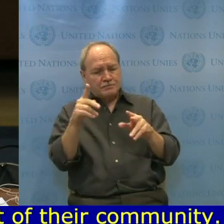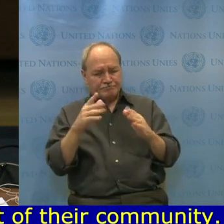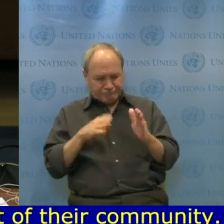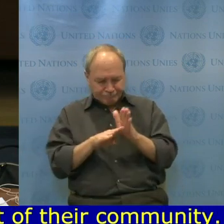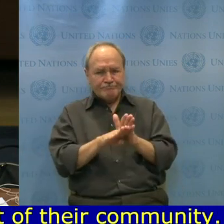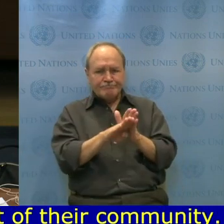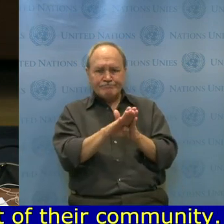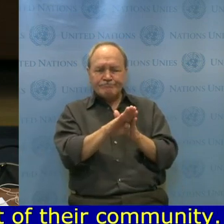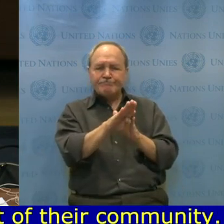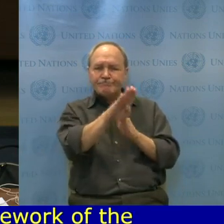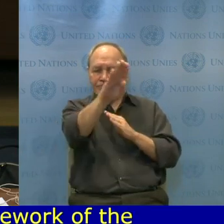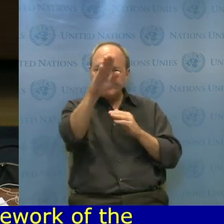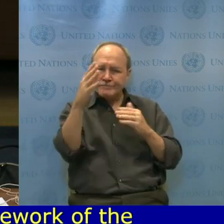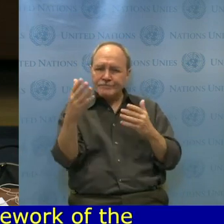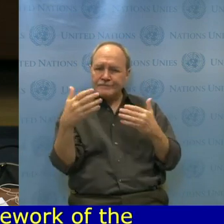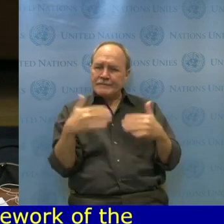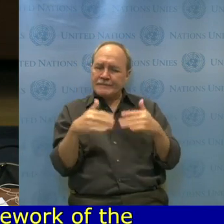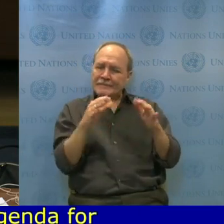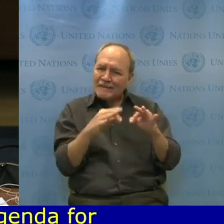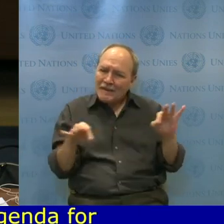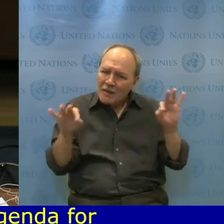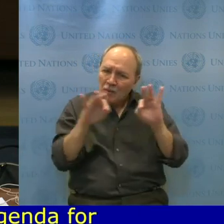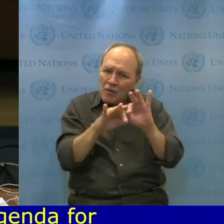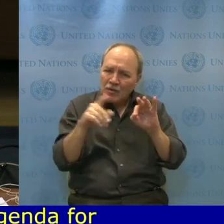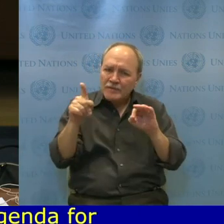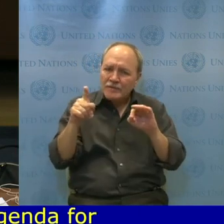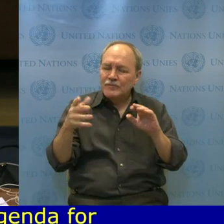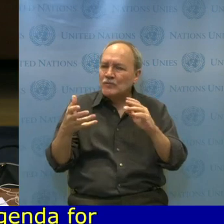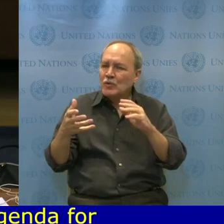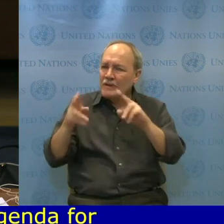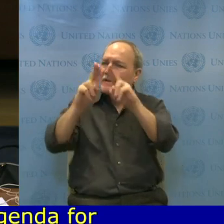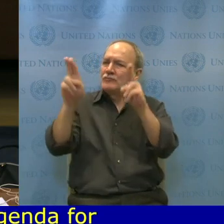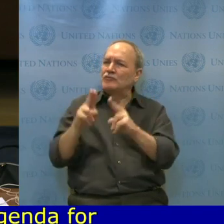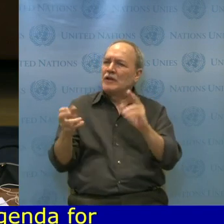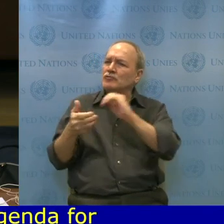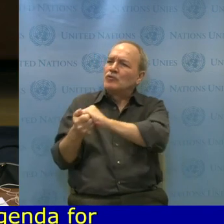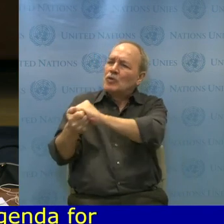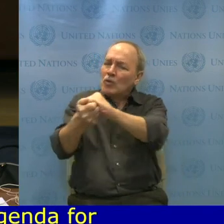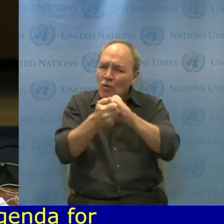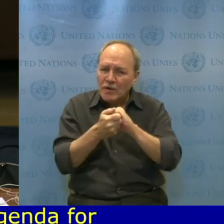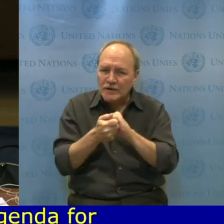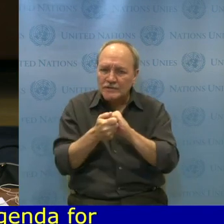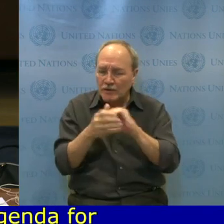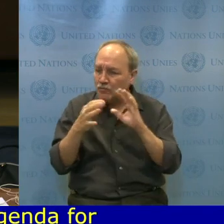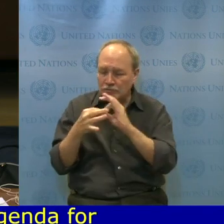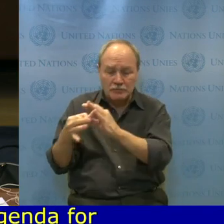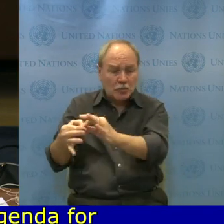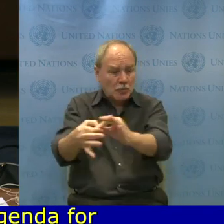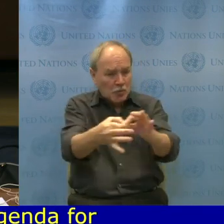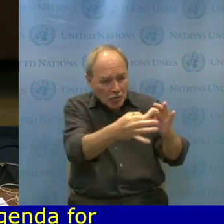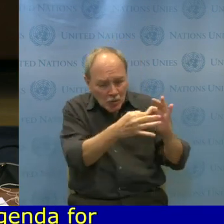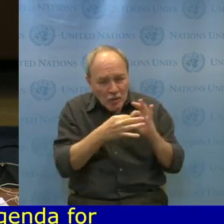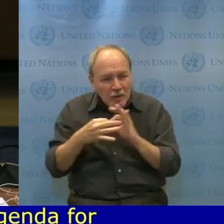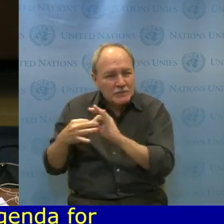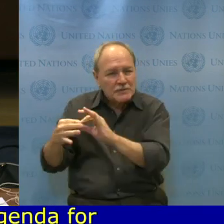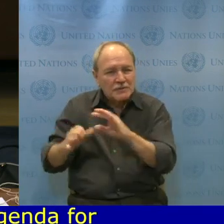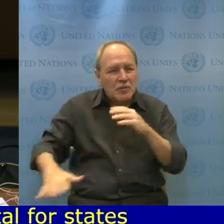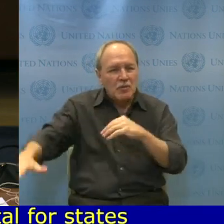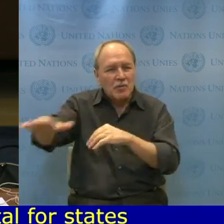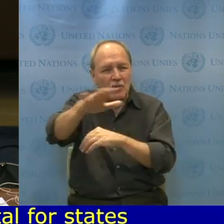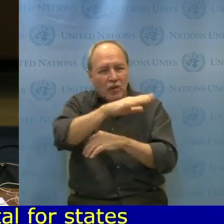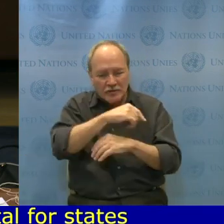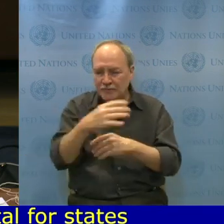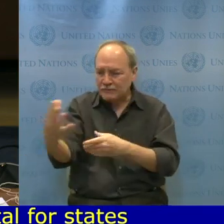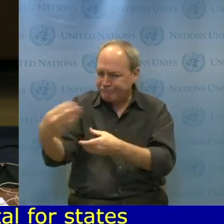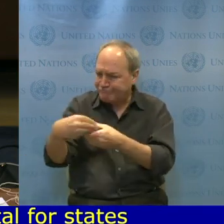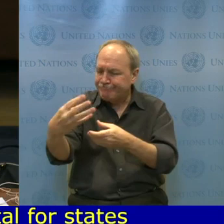and international organizations to ensure international cooperation on health to make it inclusive and accessible for